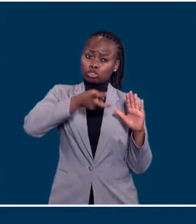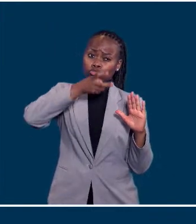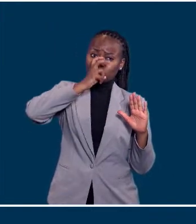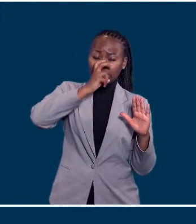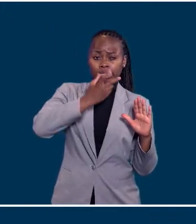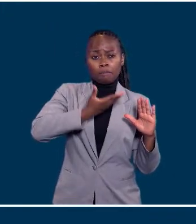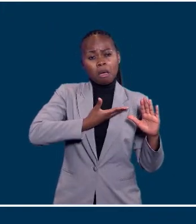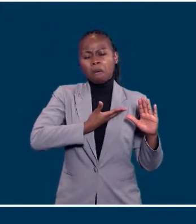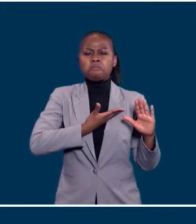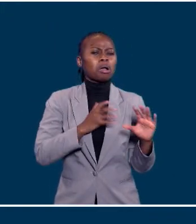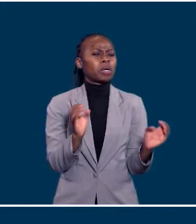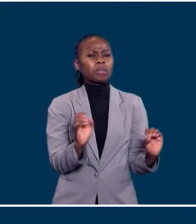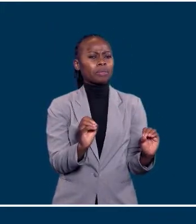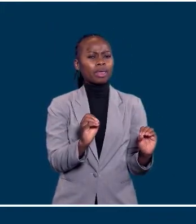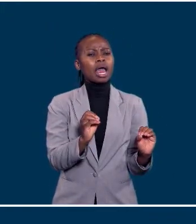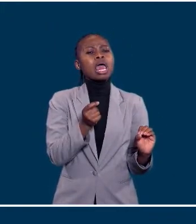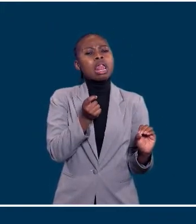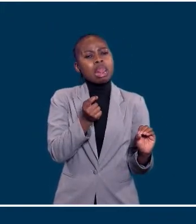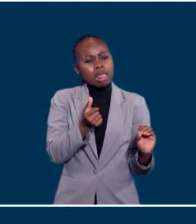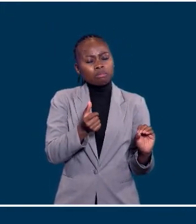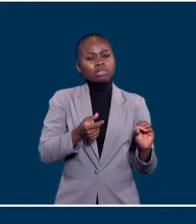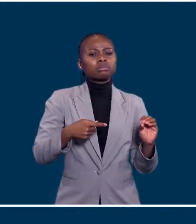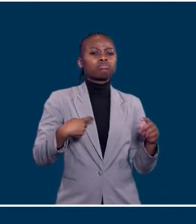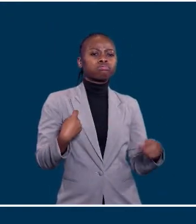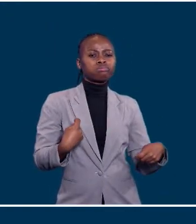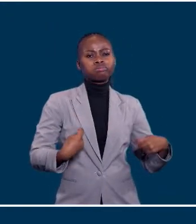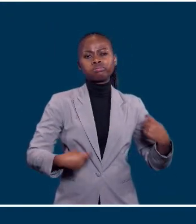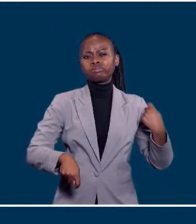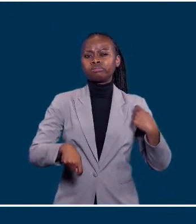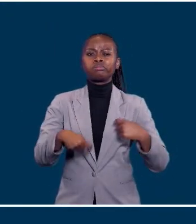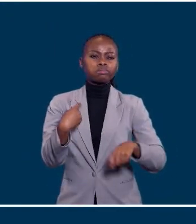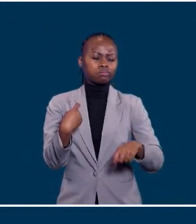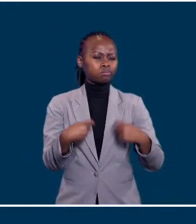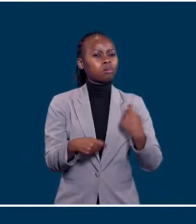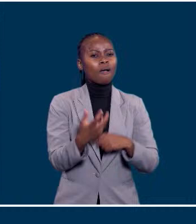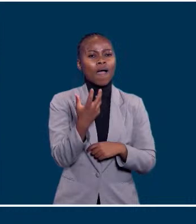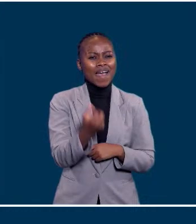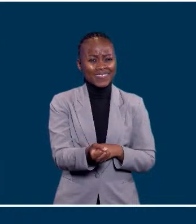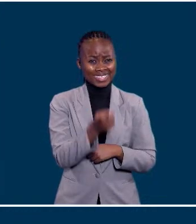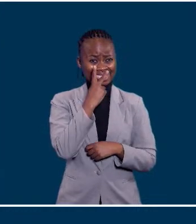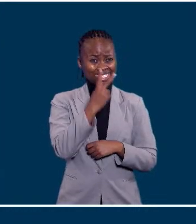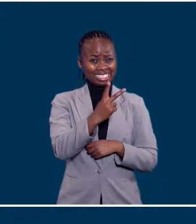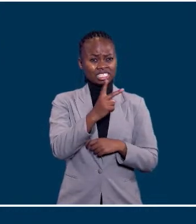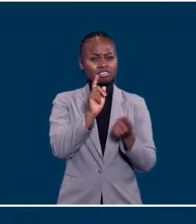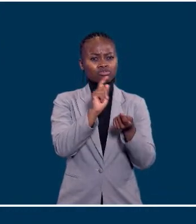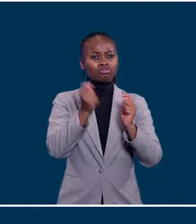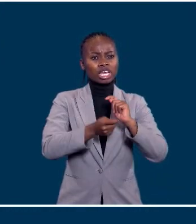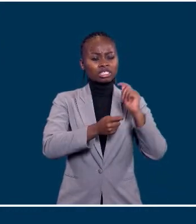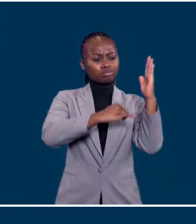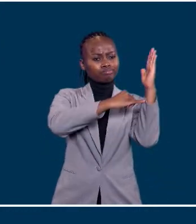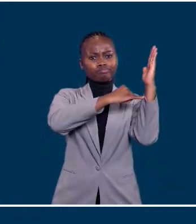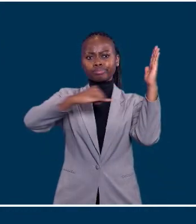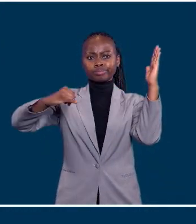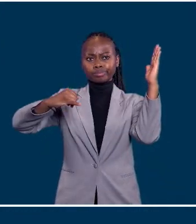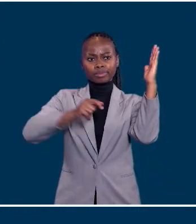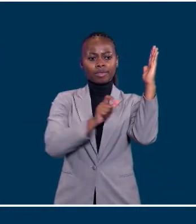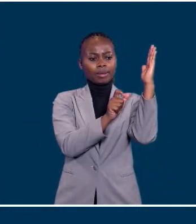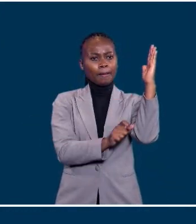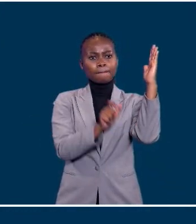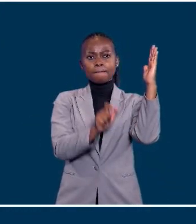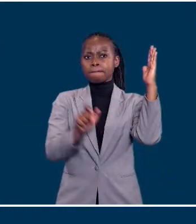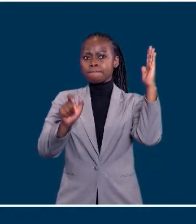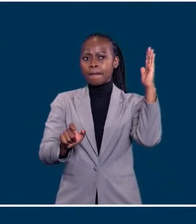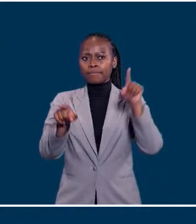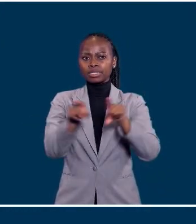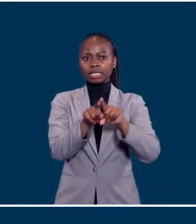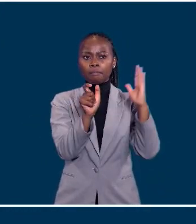you this by graphing the change in the ex-ante real policy rate. So this is